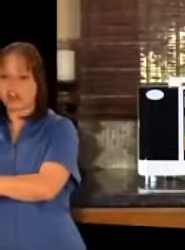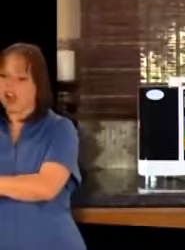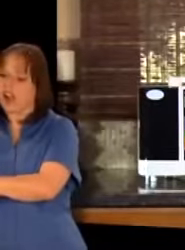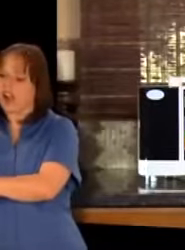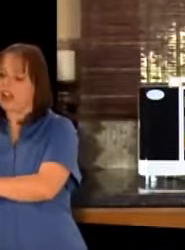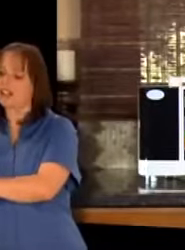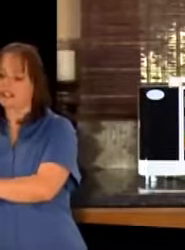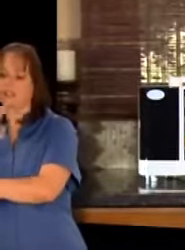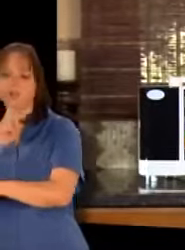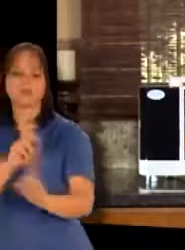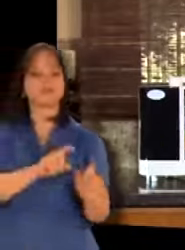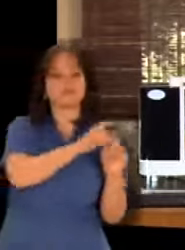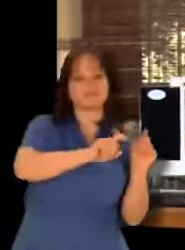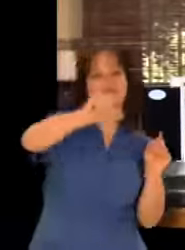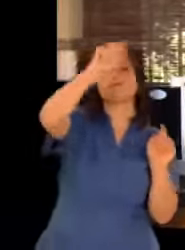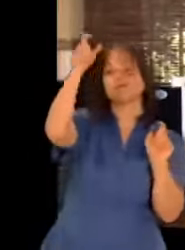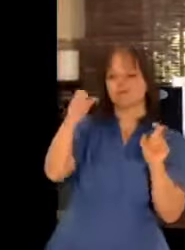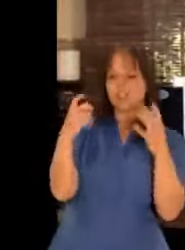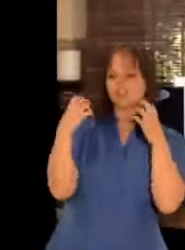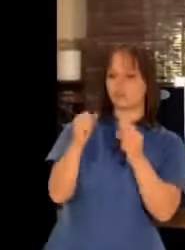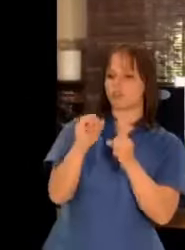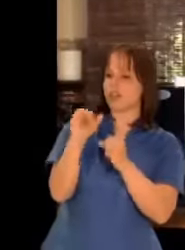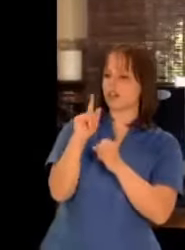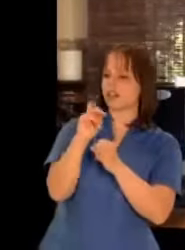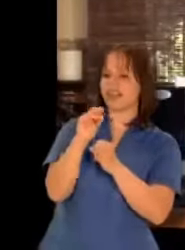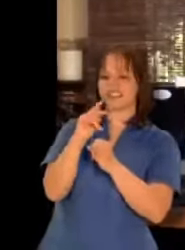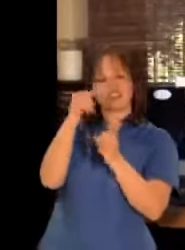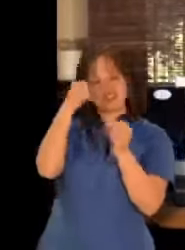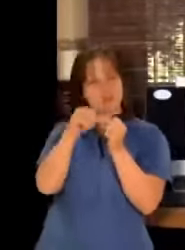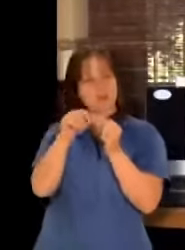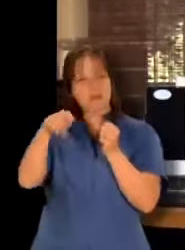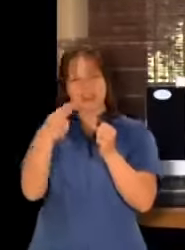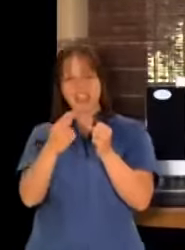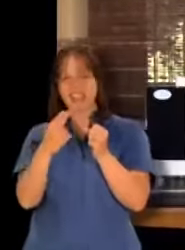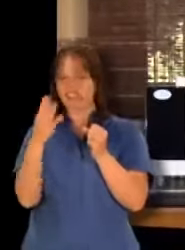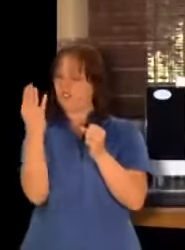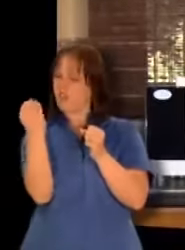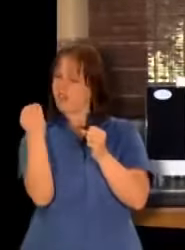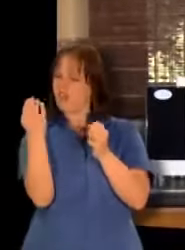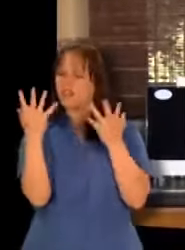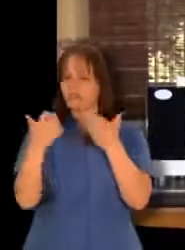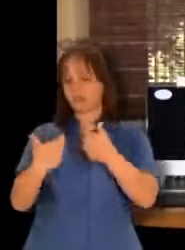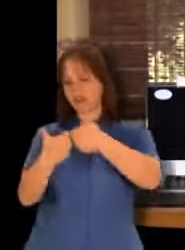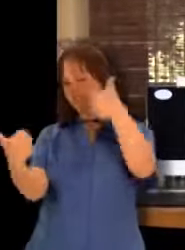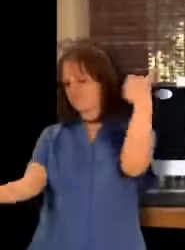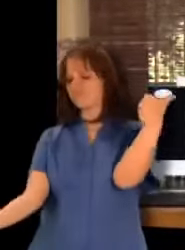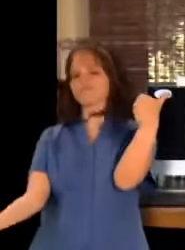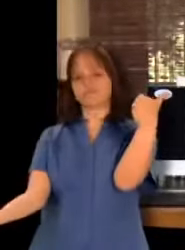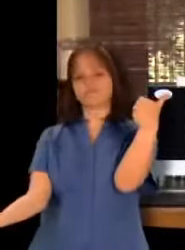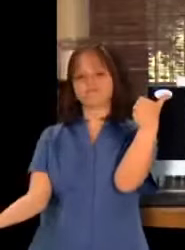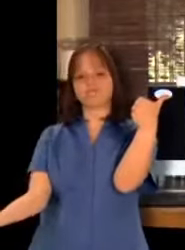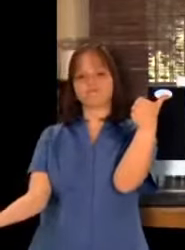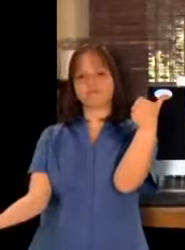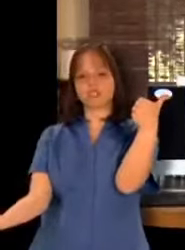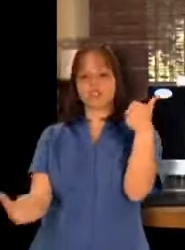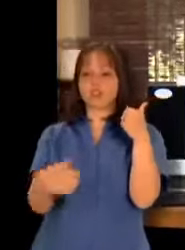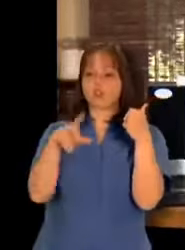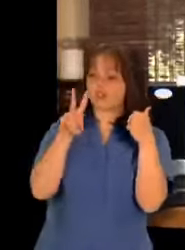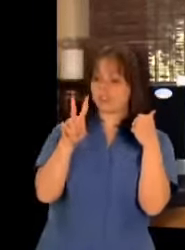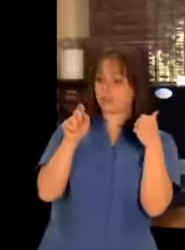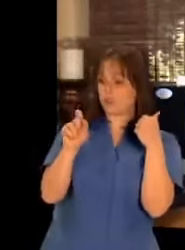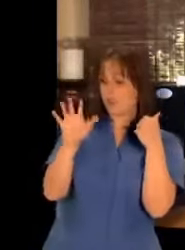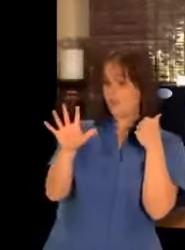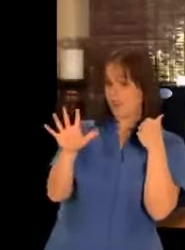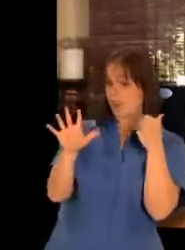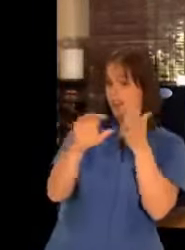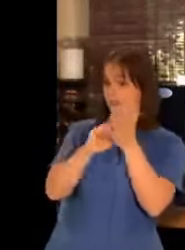alkaline water coming out this hose, because remember that pH scale of 14? We're always splitting that. So if we're making 2.5, subtract that